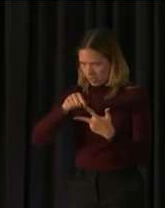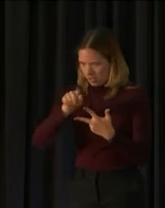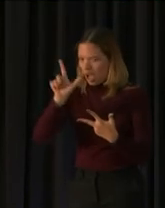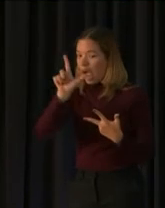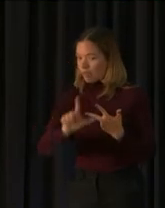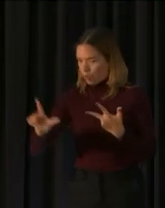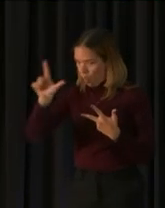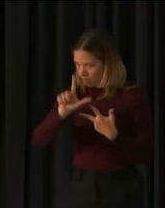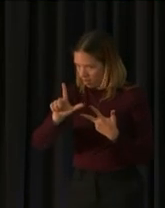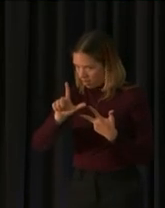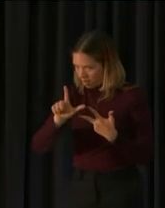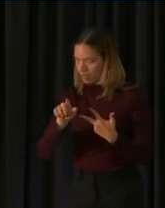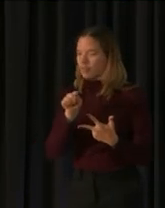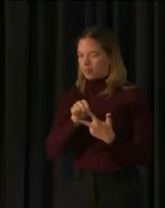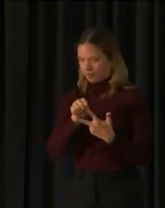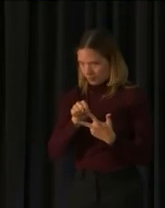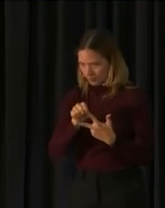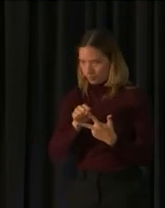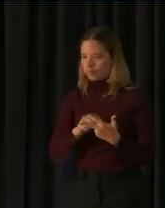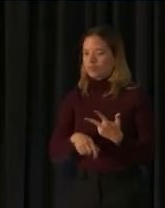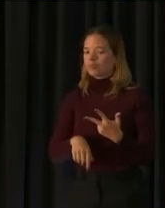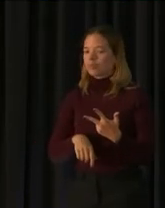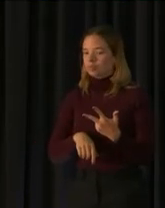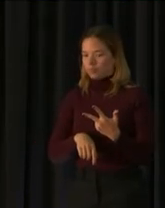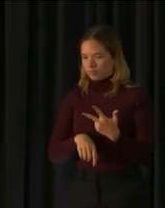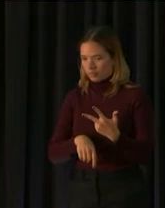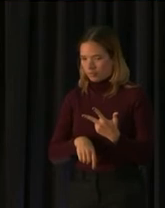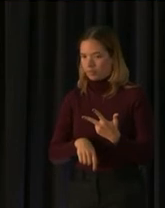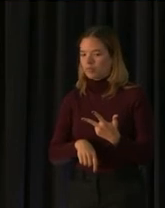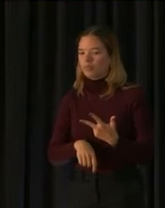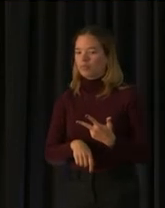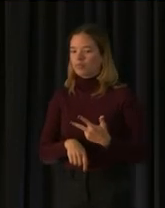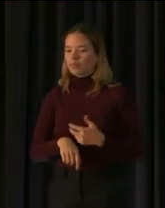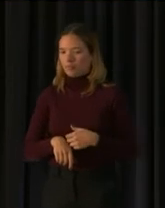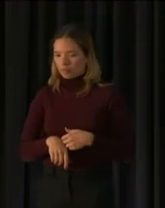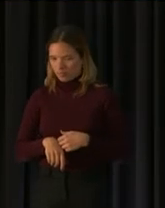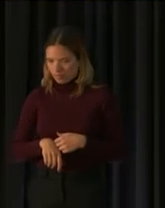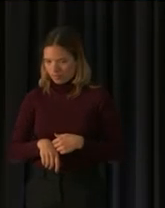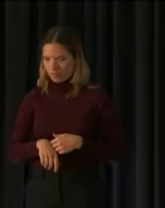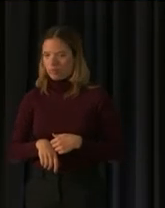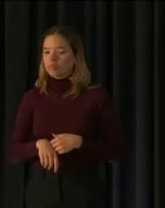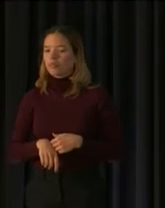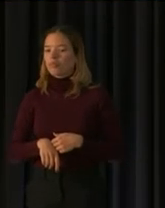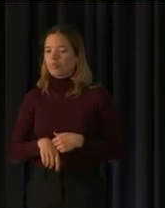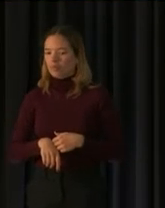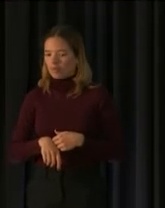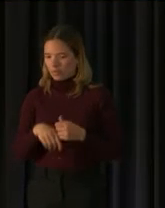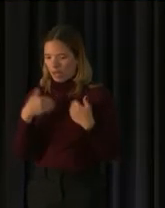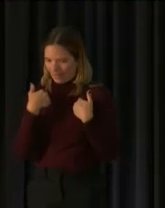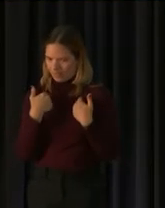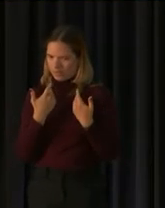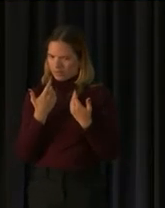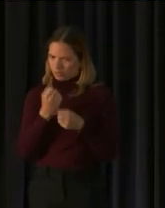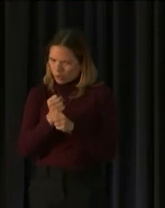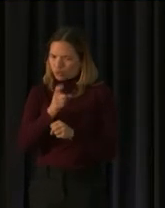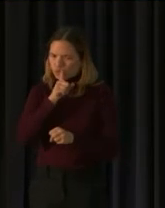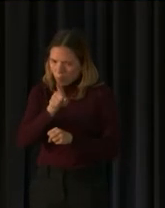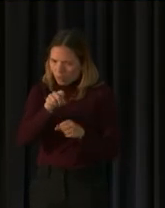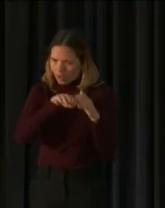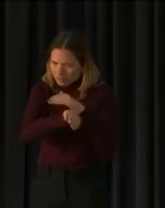the vaccination in a way that is easy for them, it's accessible, and then, incentives are also great to get